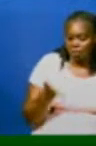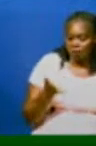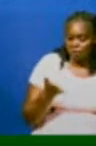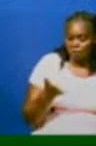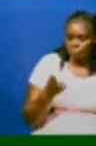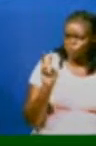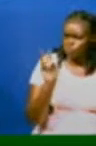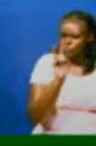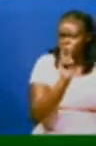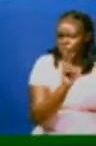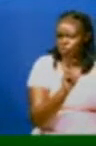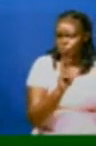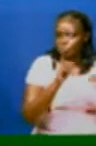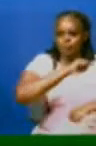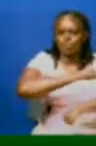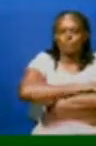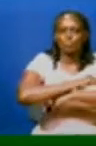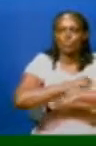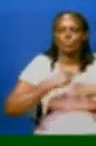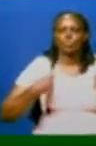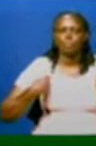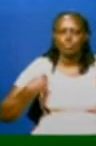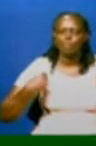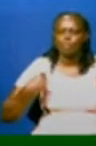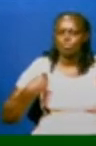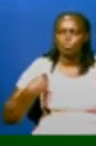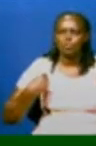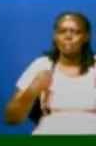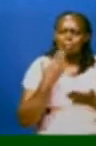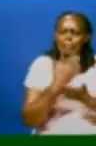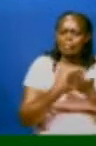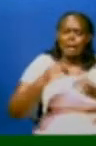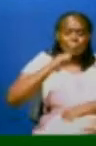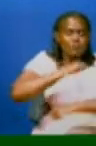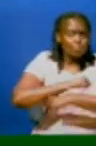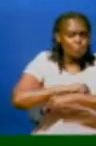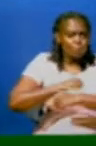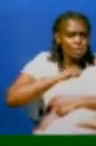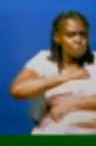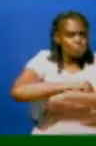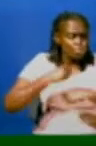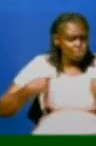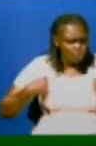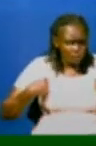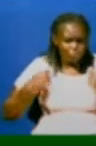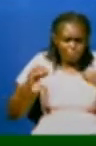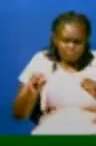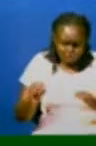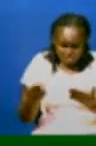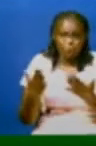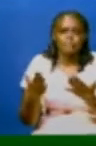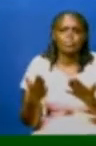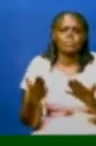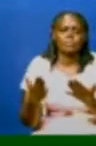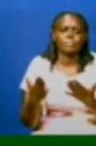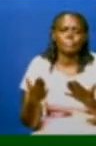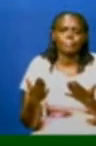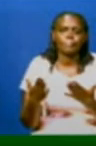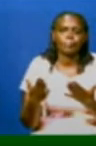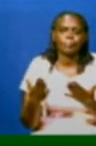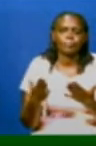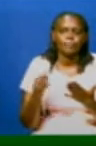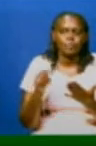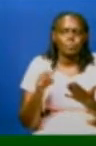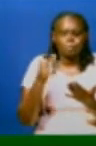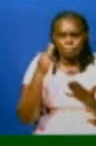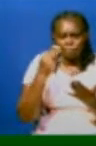uniform, there are schools which are charging more than the actual cost of the uniforms. This is actually